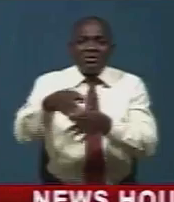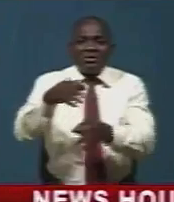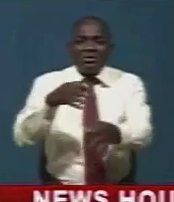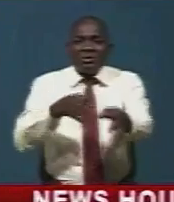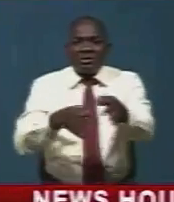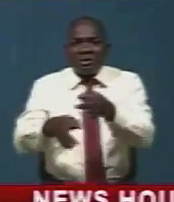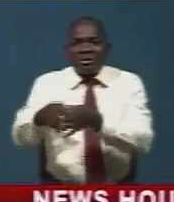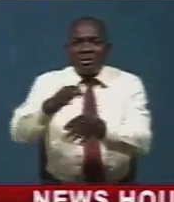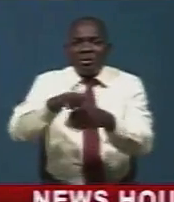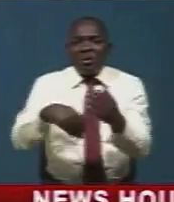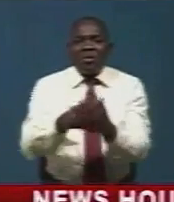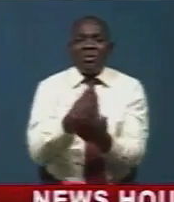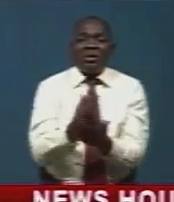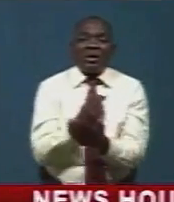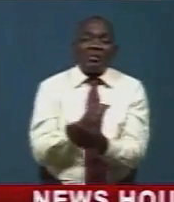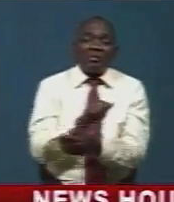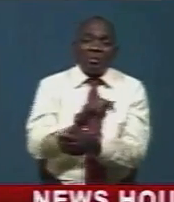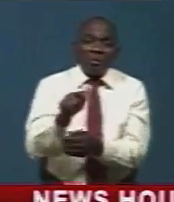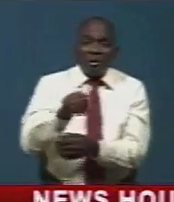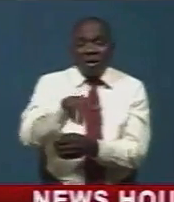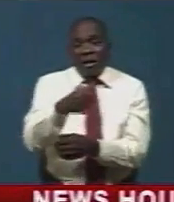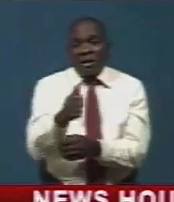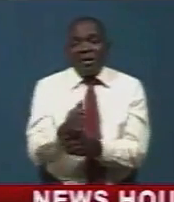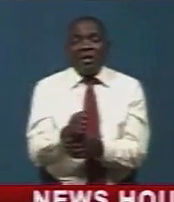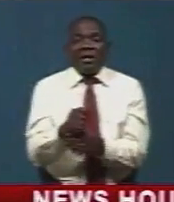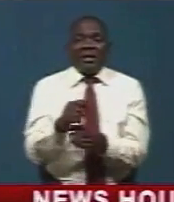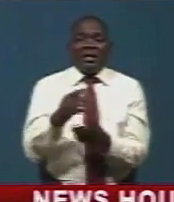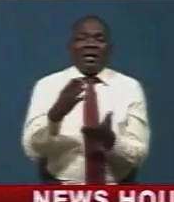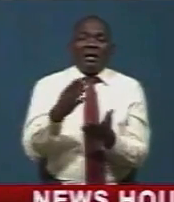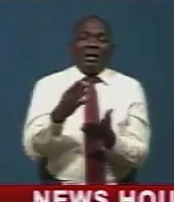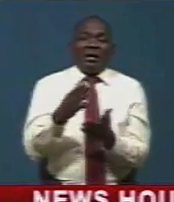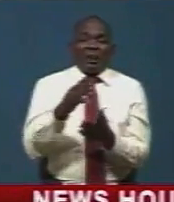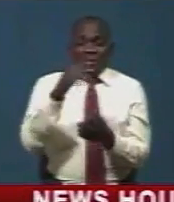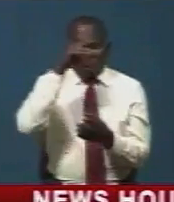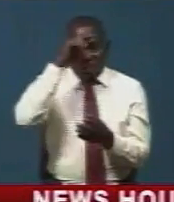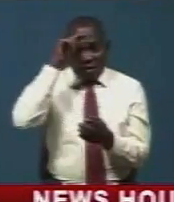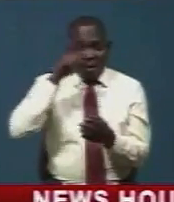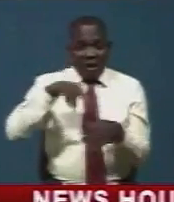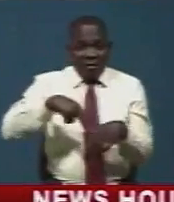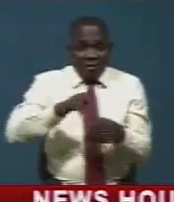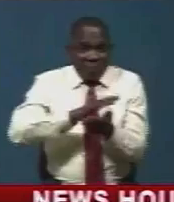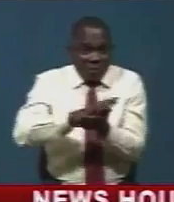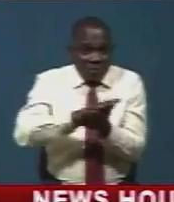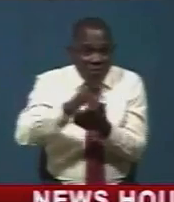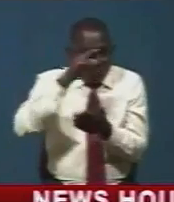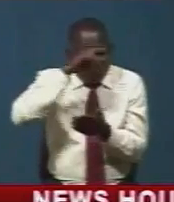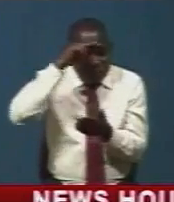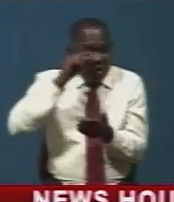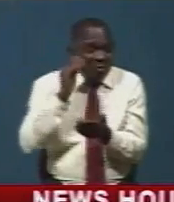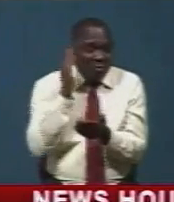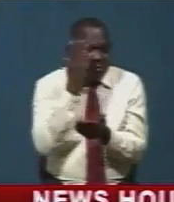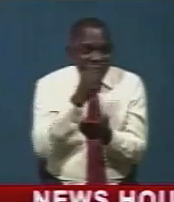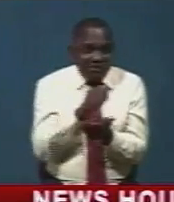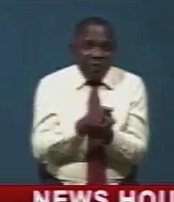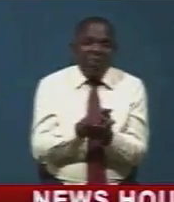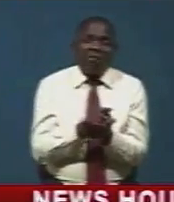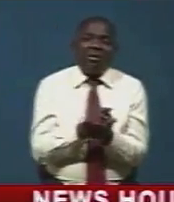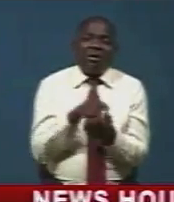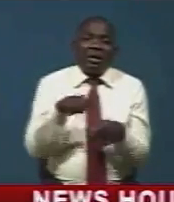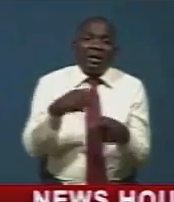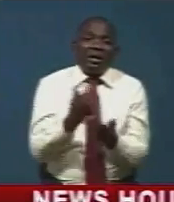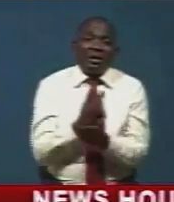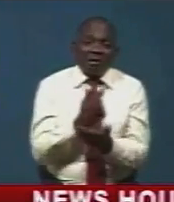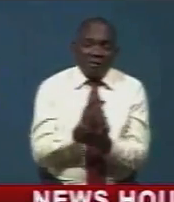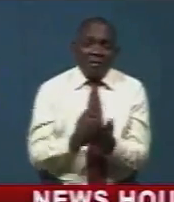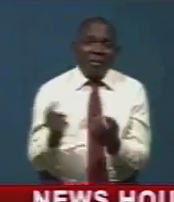the country. So all the asphalt overlays going on in this country and up to